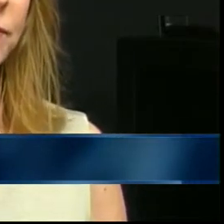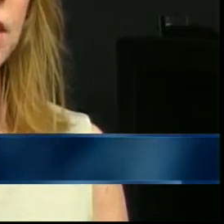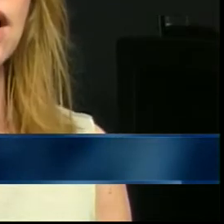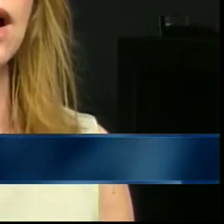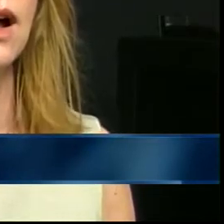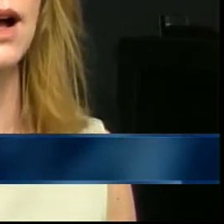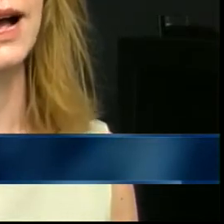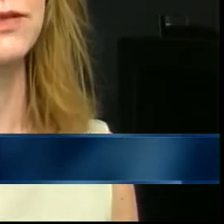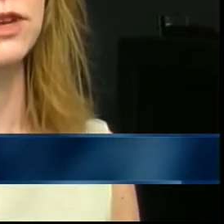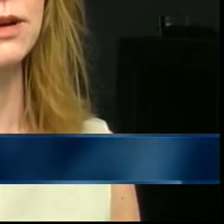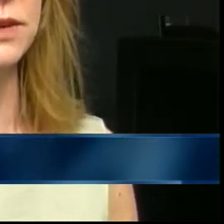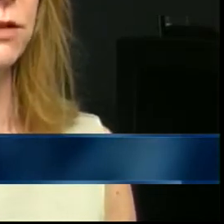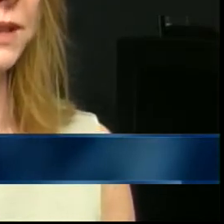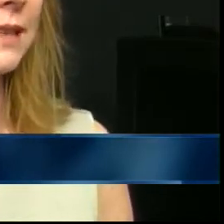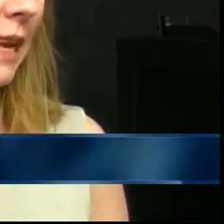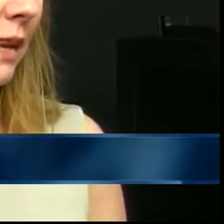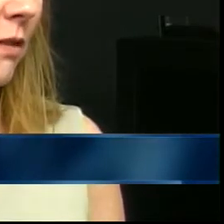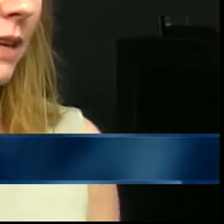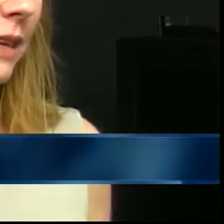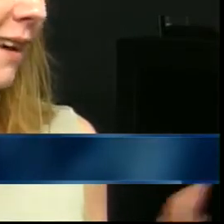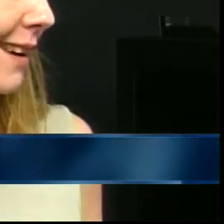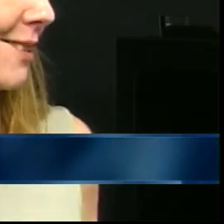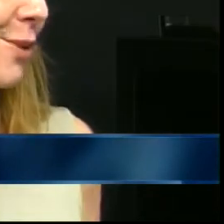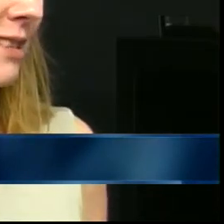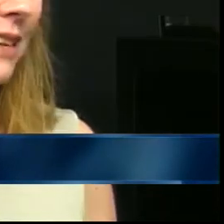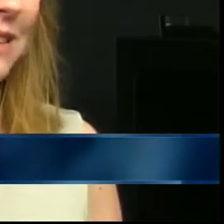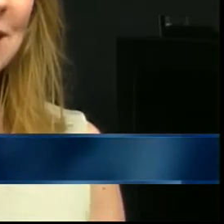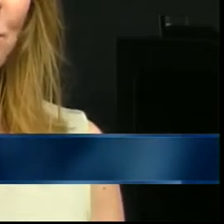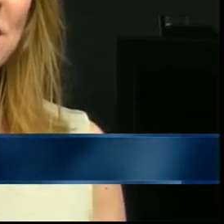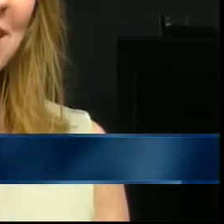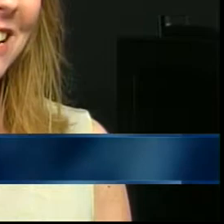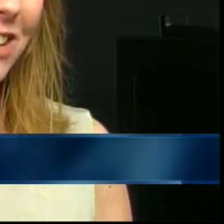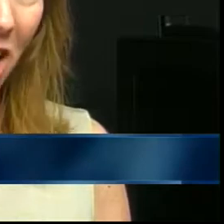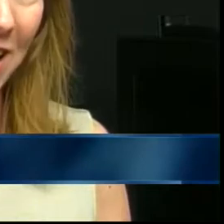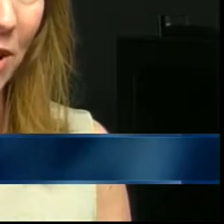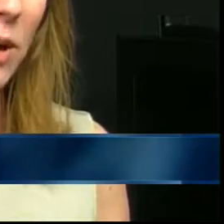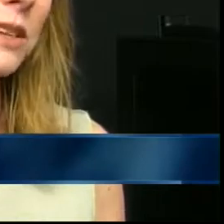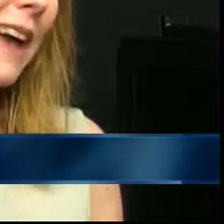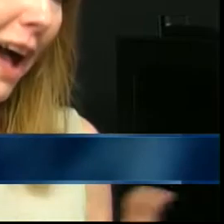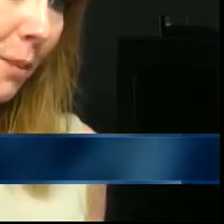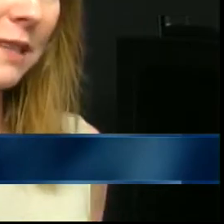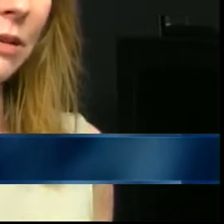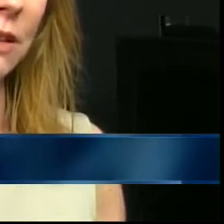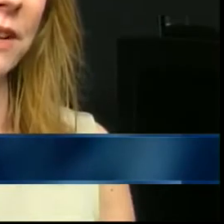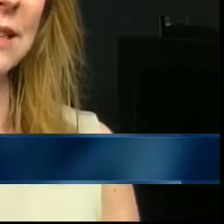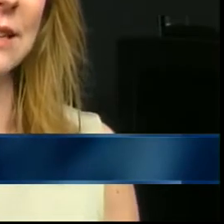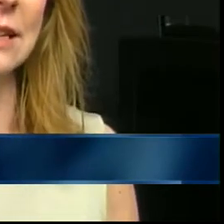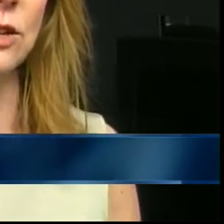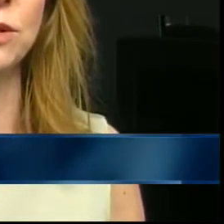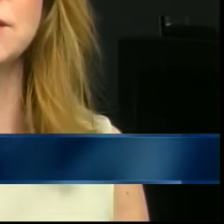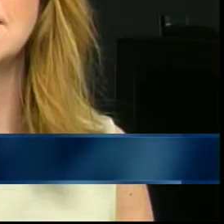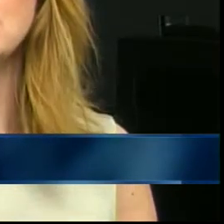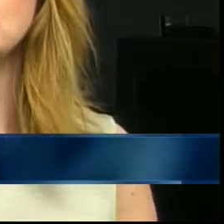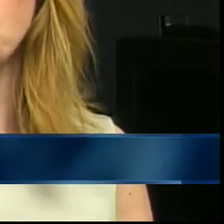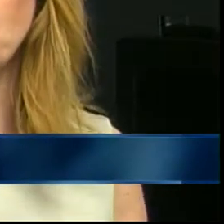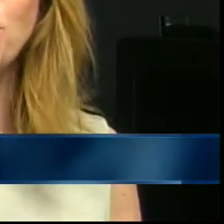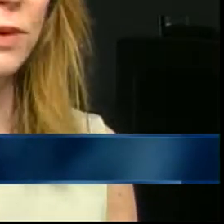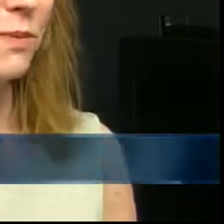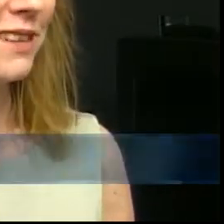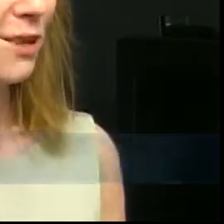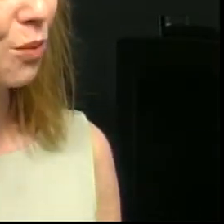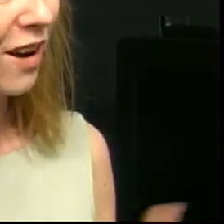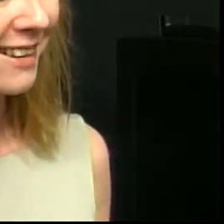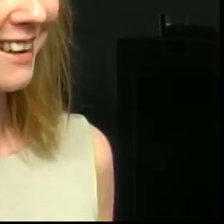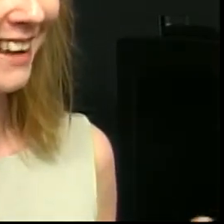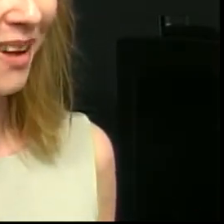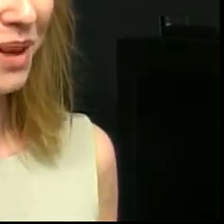people. And the numbers have been steadily rising, and as you can see, this year we're sending 9, which is absolutely fantastic news. So I hope it